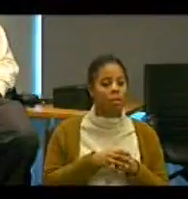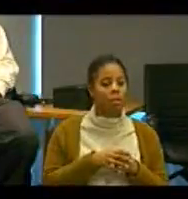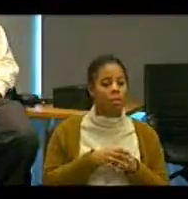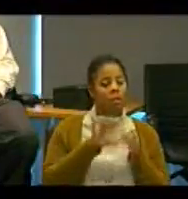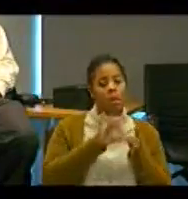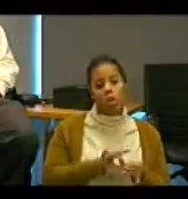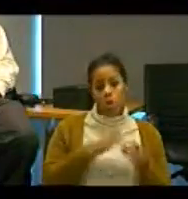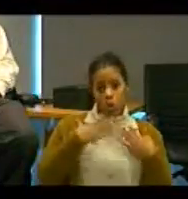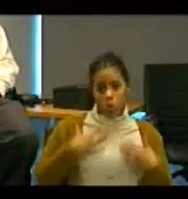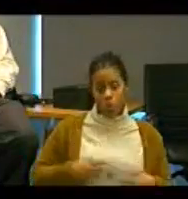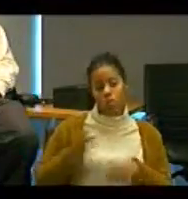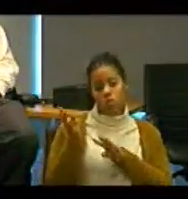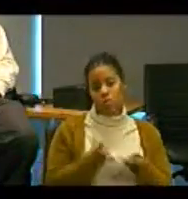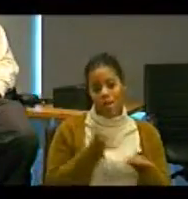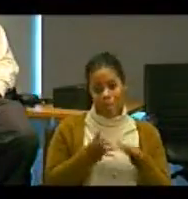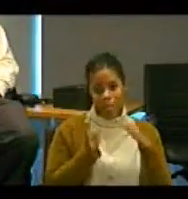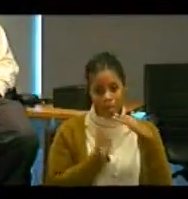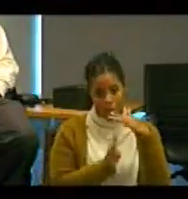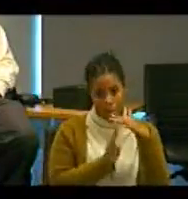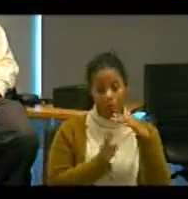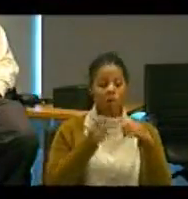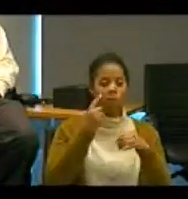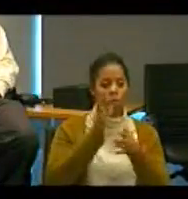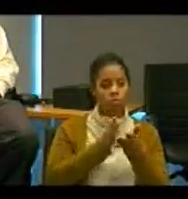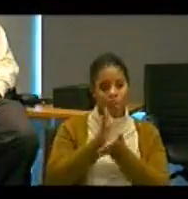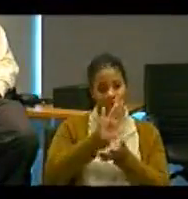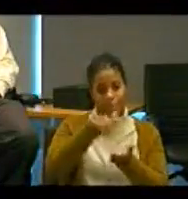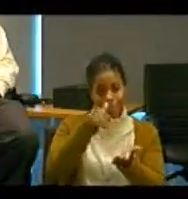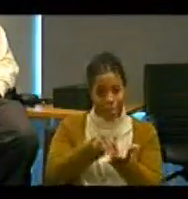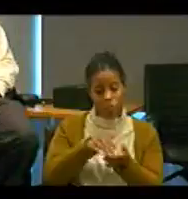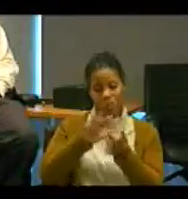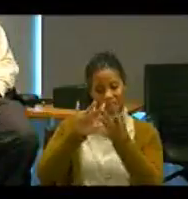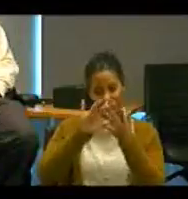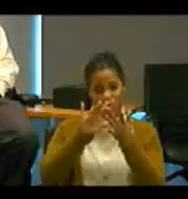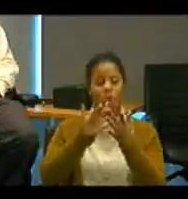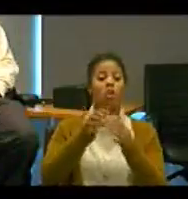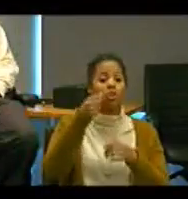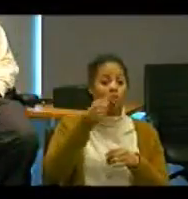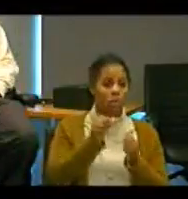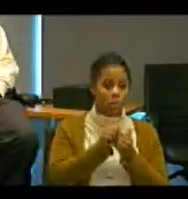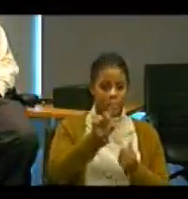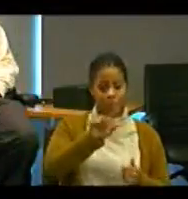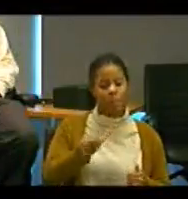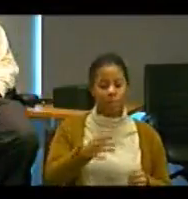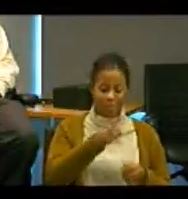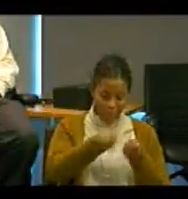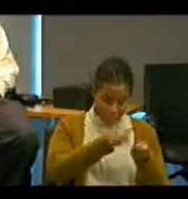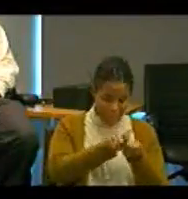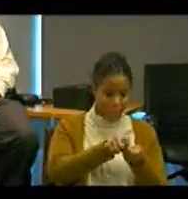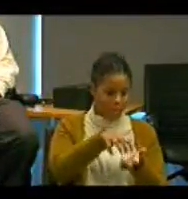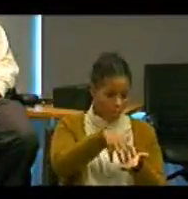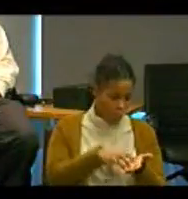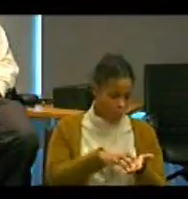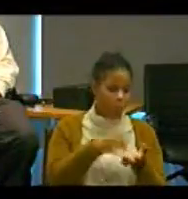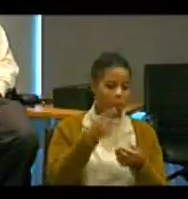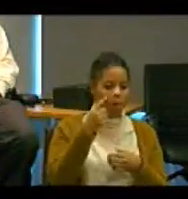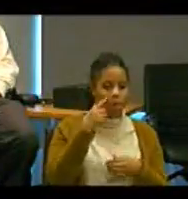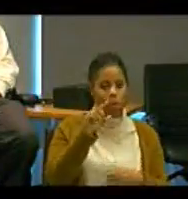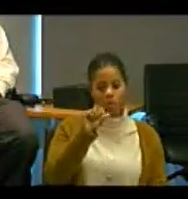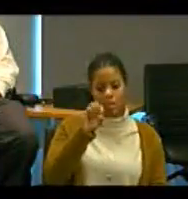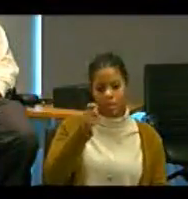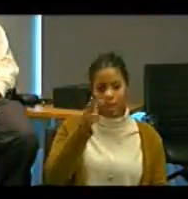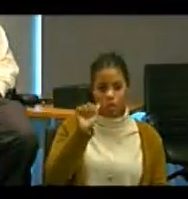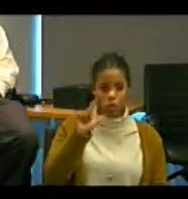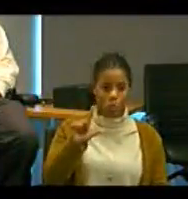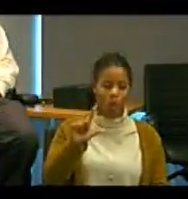Legal Rights Center and the National Disabilities Rights Network, girls with disabilities are particularly vulnerable to sexual predators and traffickers who